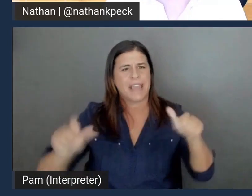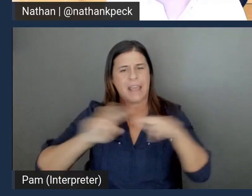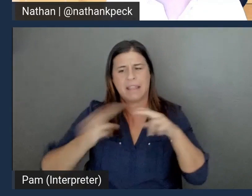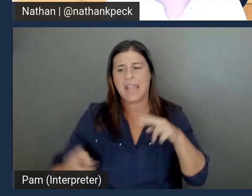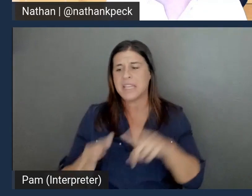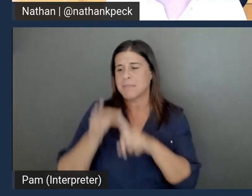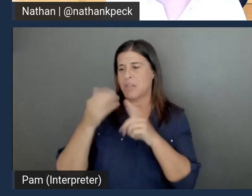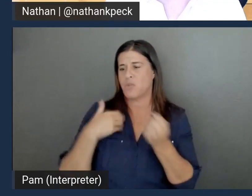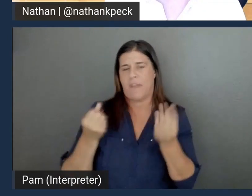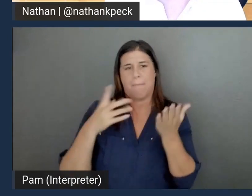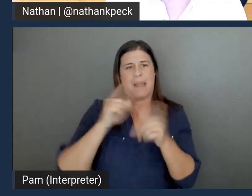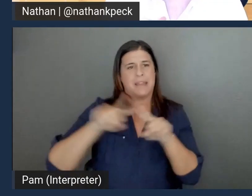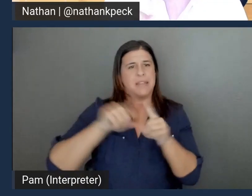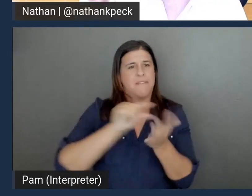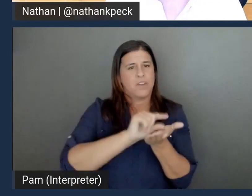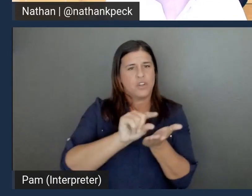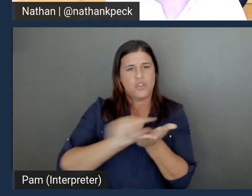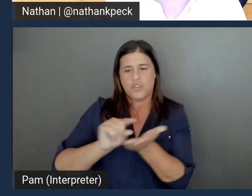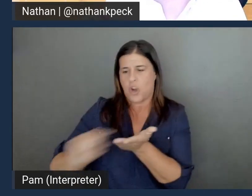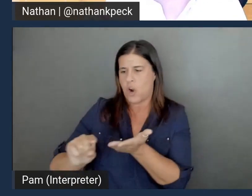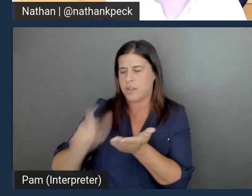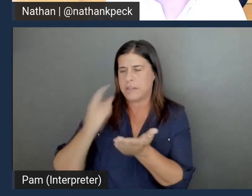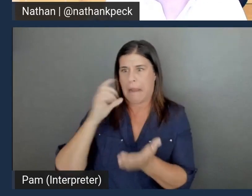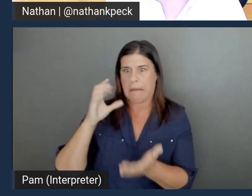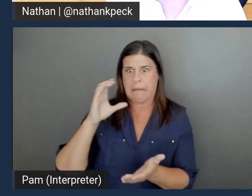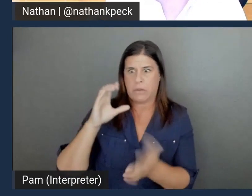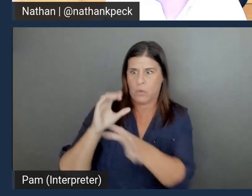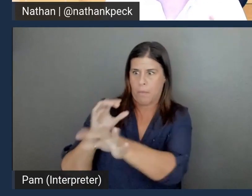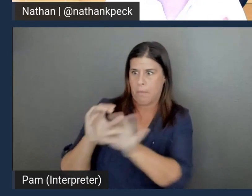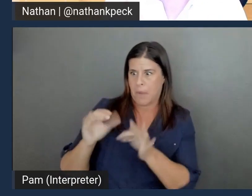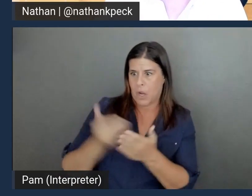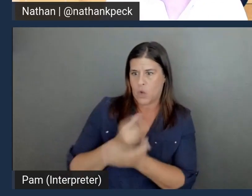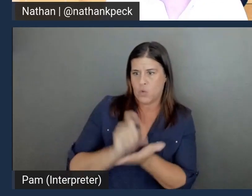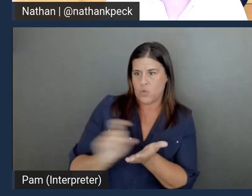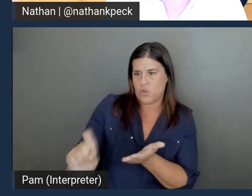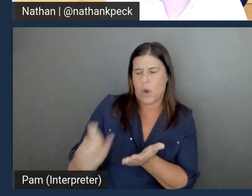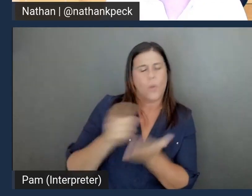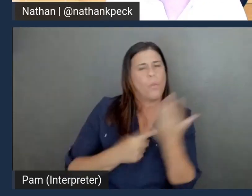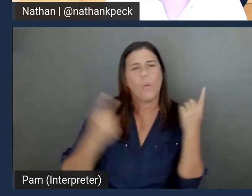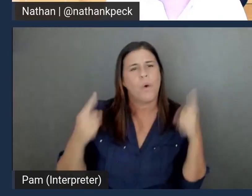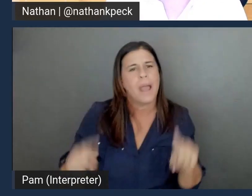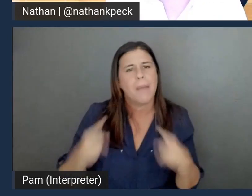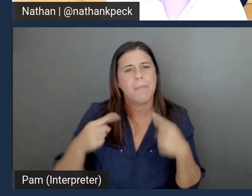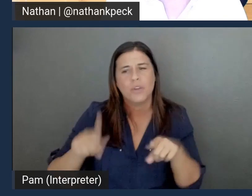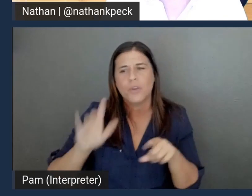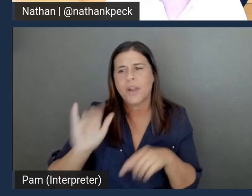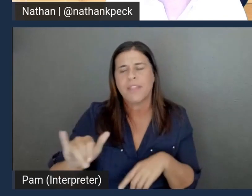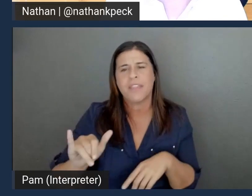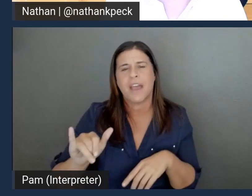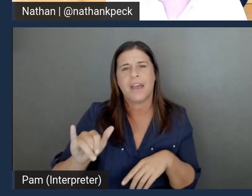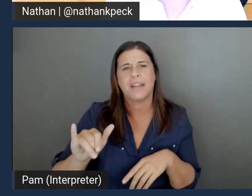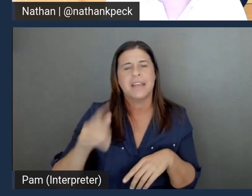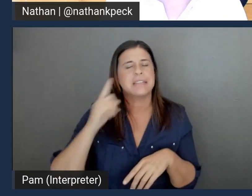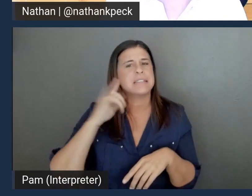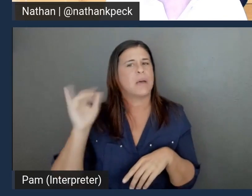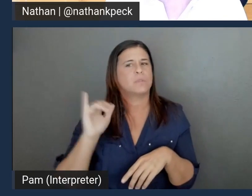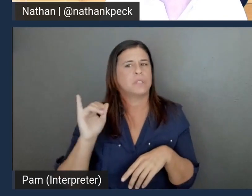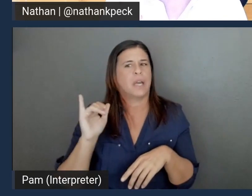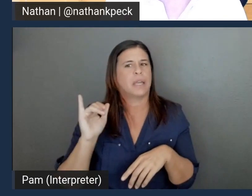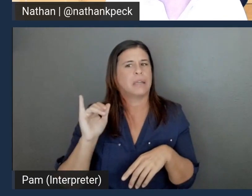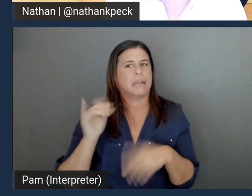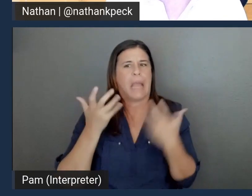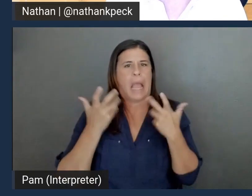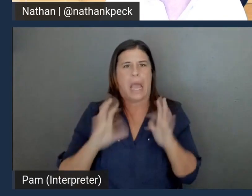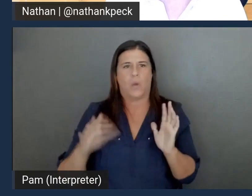number of shards, maybe, and I need to sync a new shard. What's going to happen during that? And it sounds like I don't want to